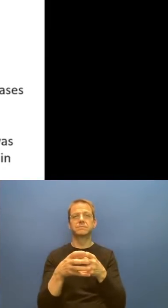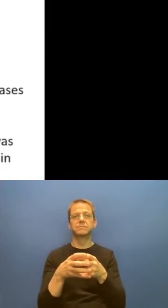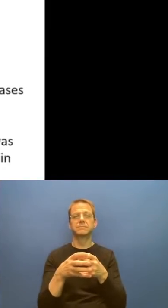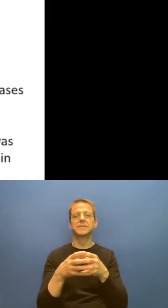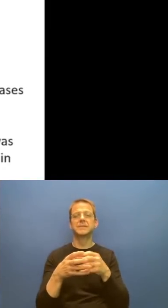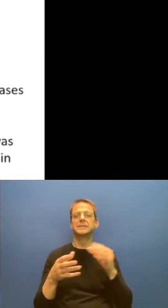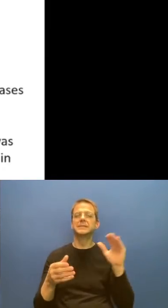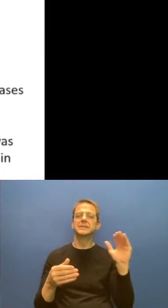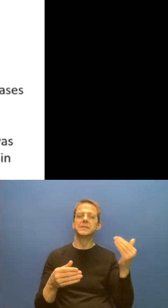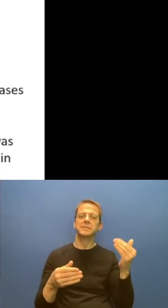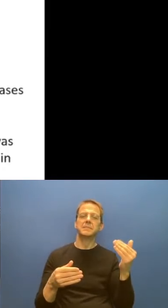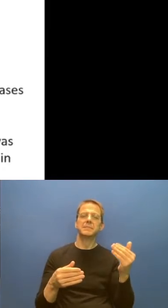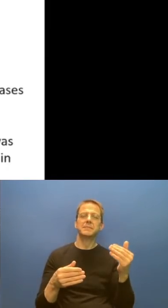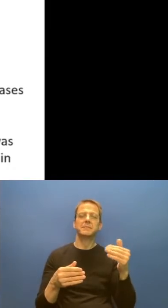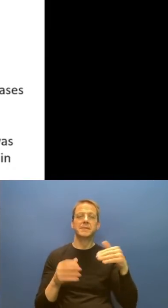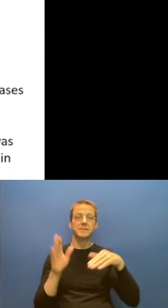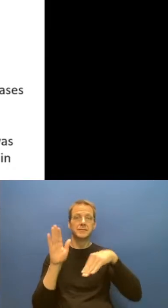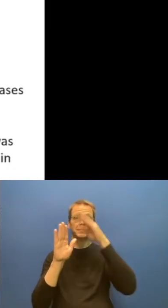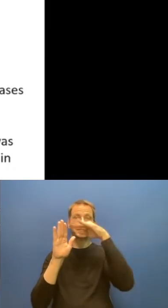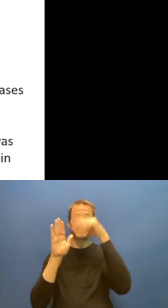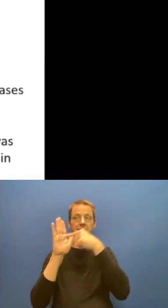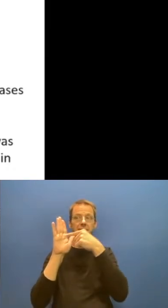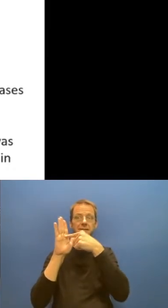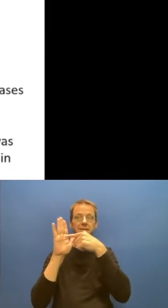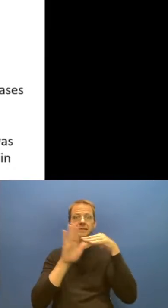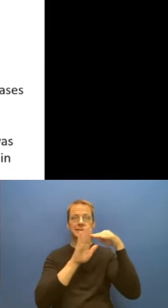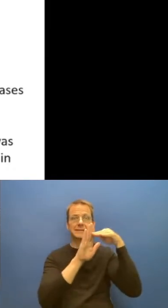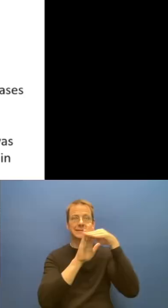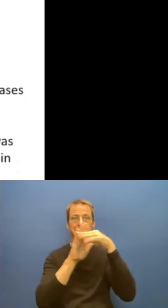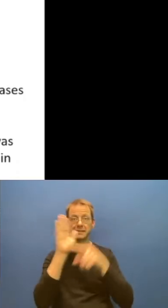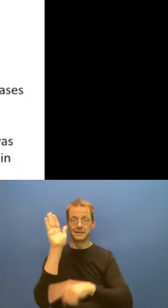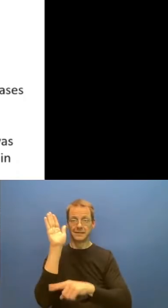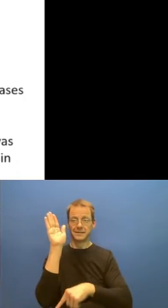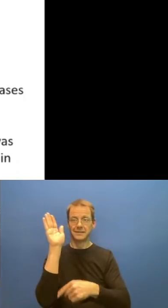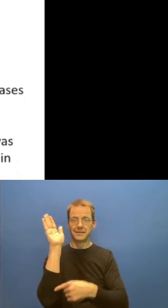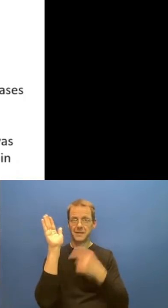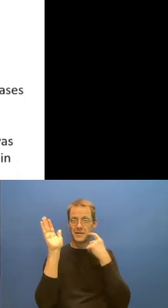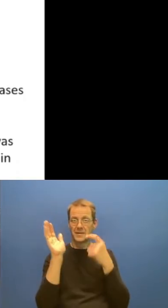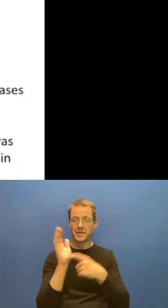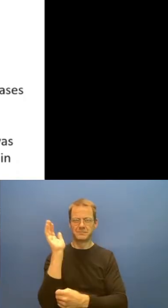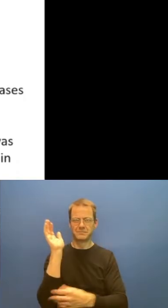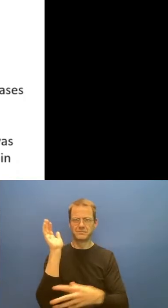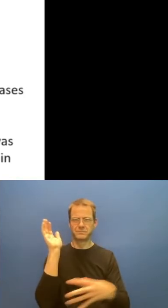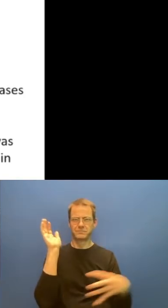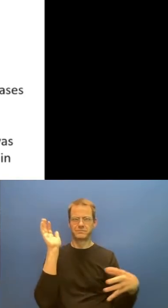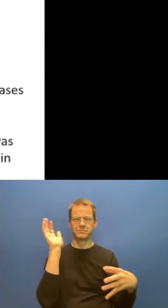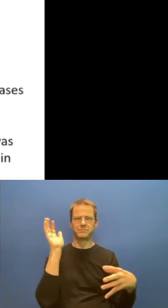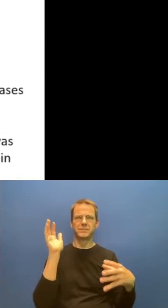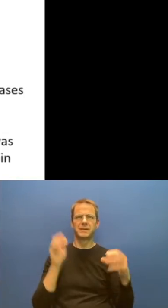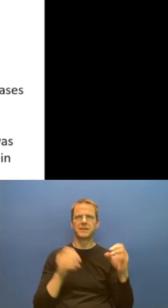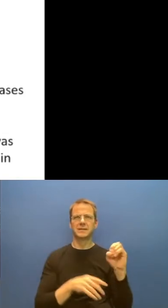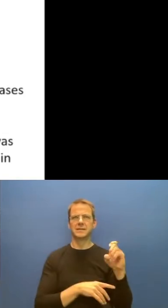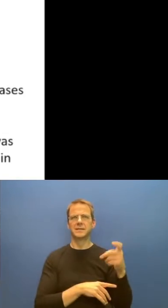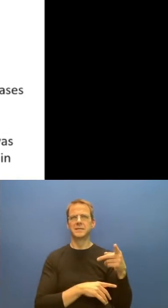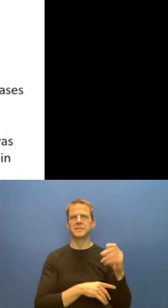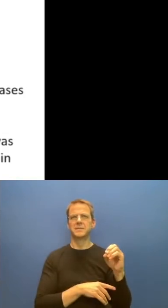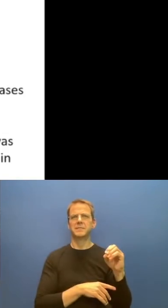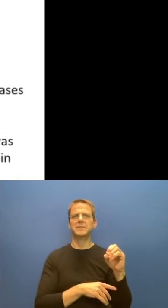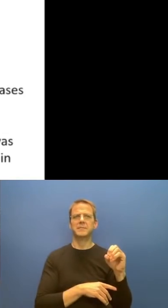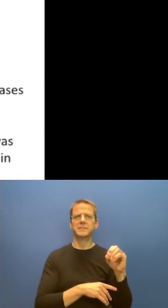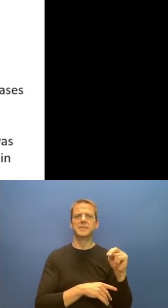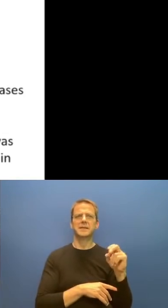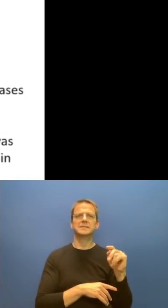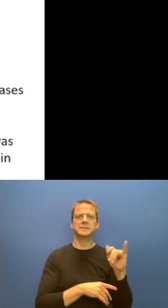was exponential growth and it was totally ignored. And we didn't took appropriate measures before it would